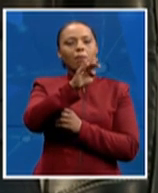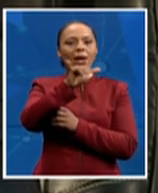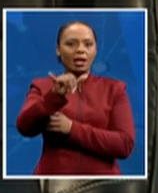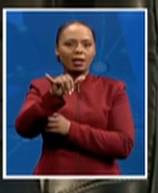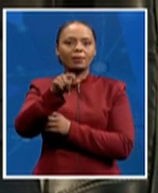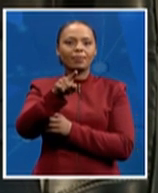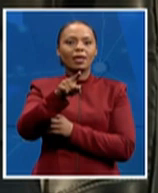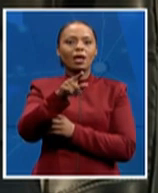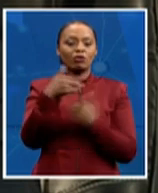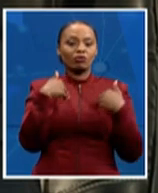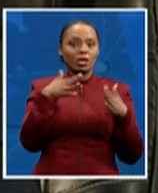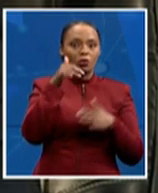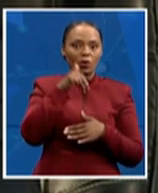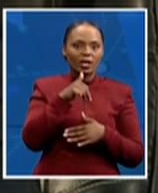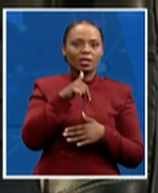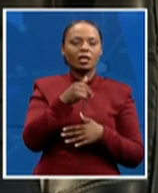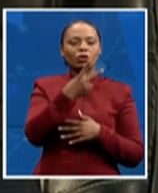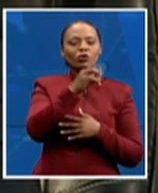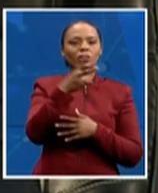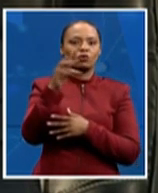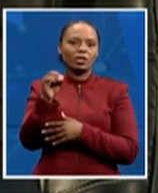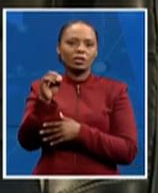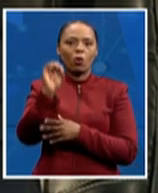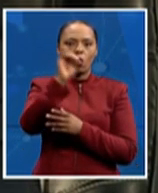2020. Currently, civil engineering